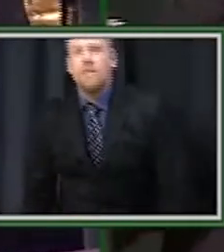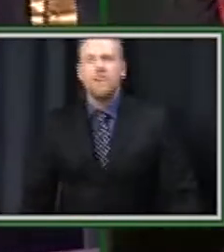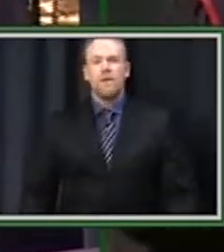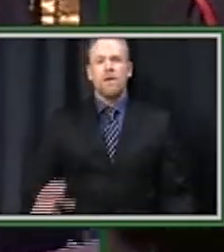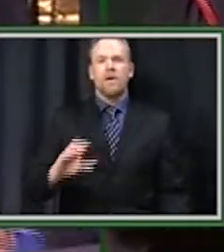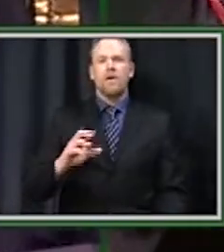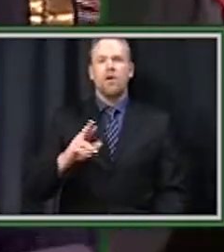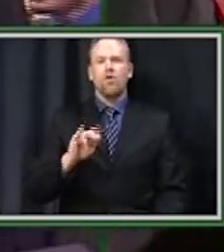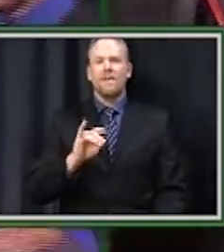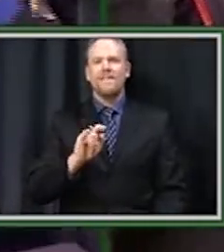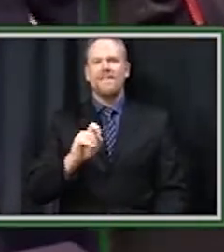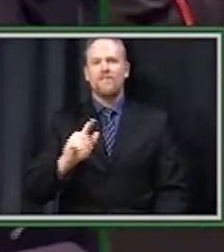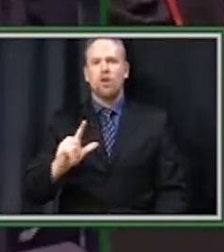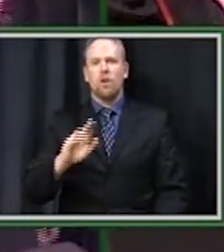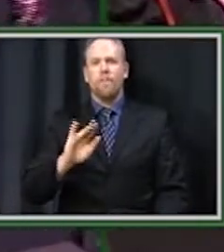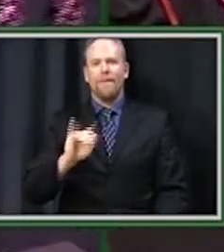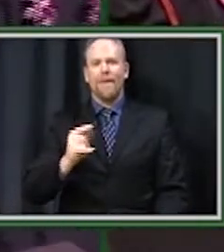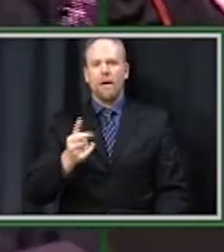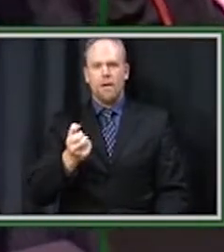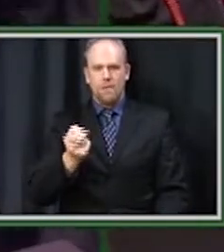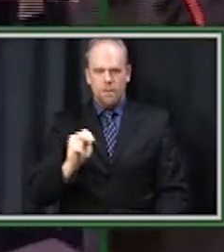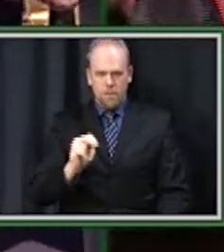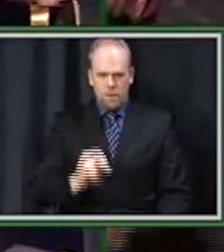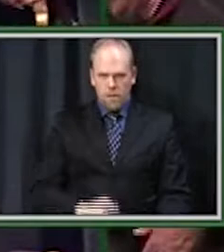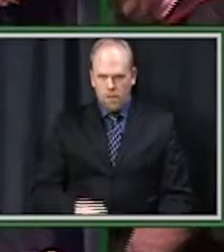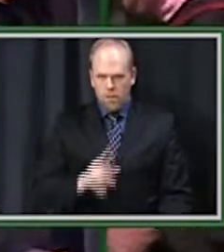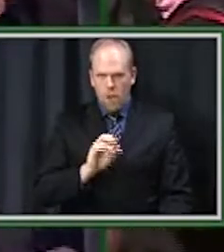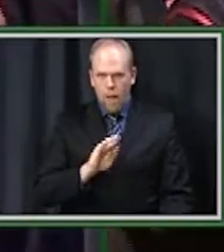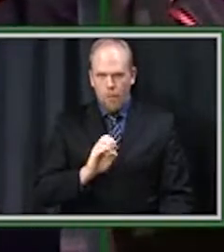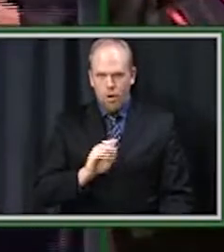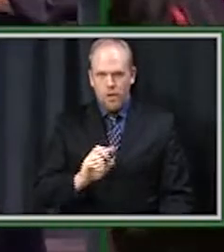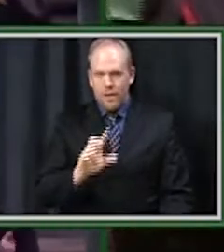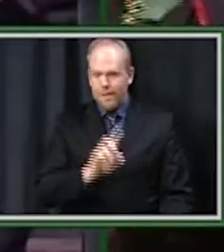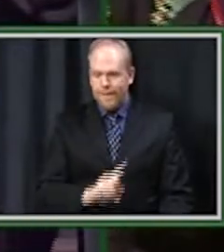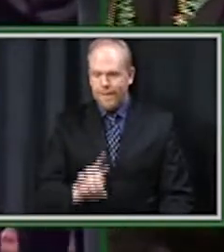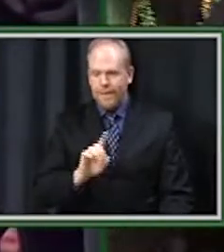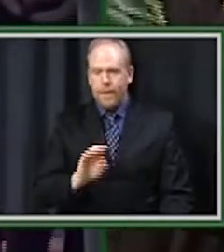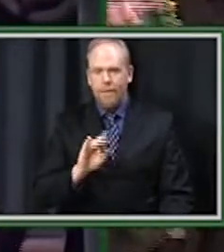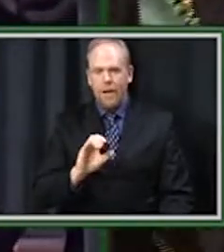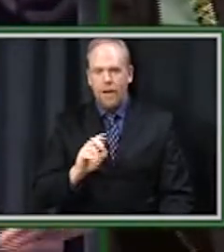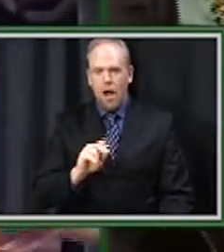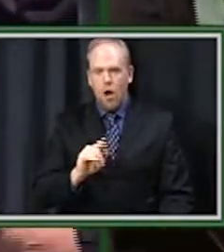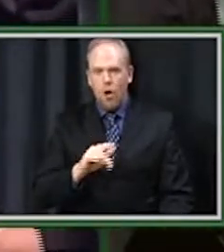Crystal Bingen. Robert B. McDonald.